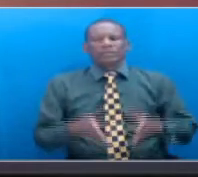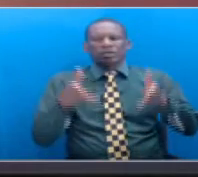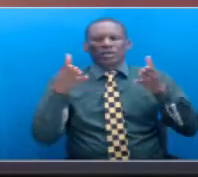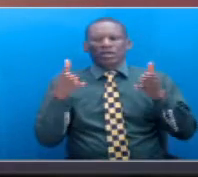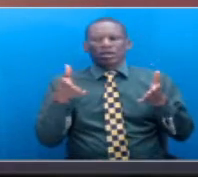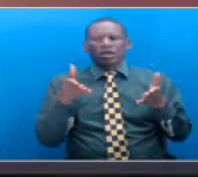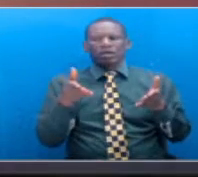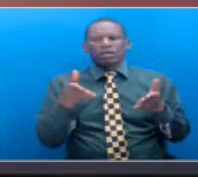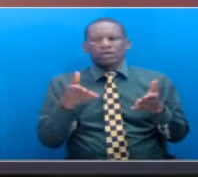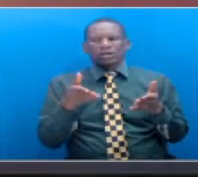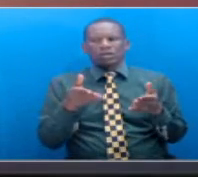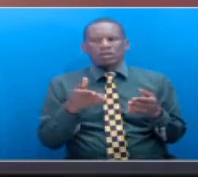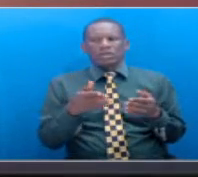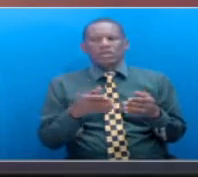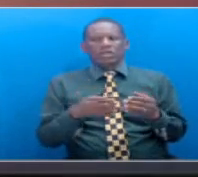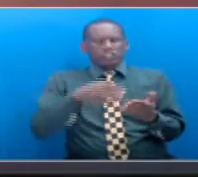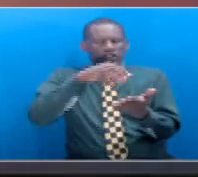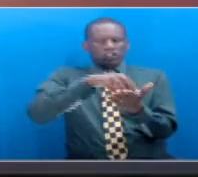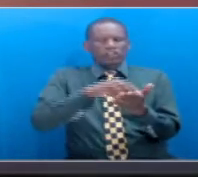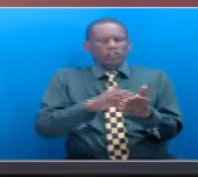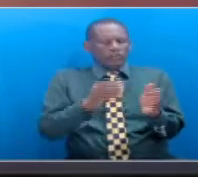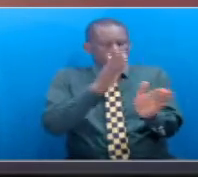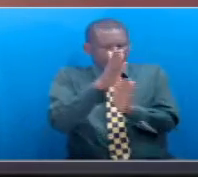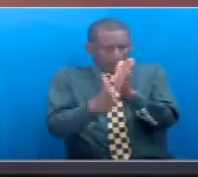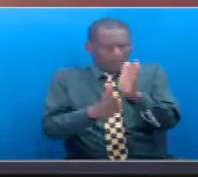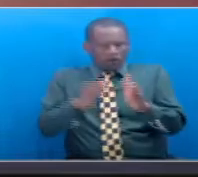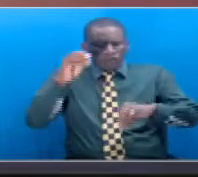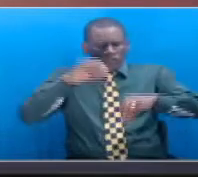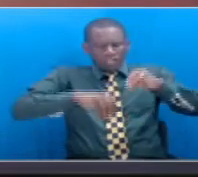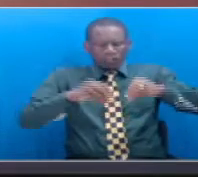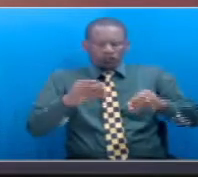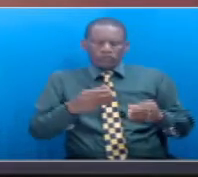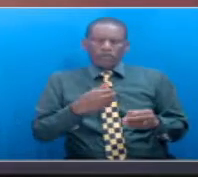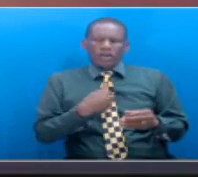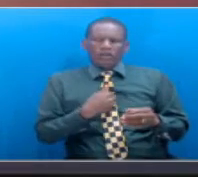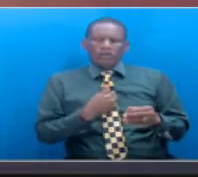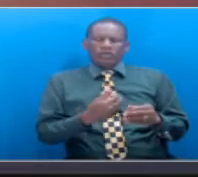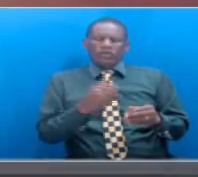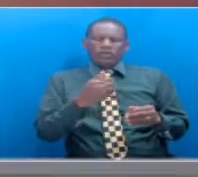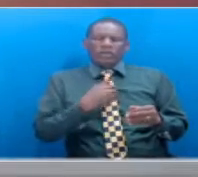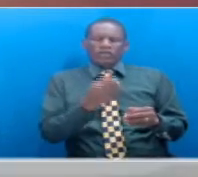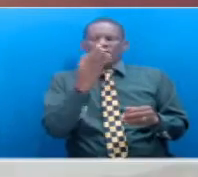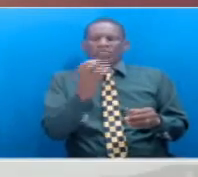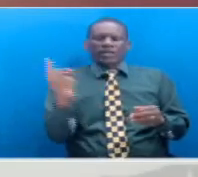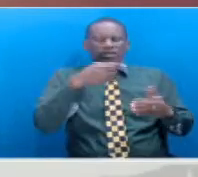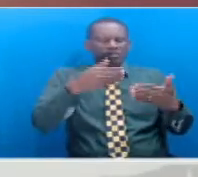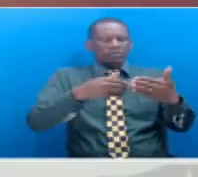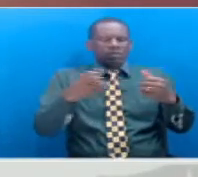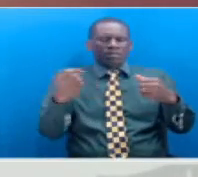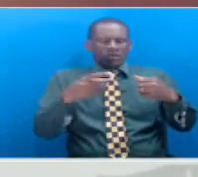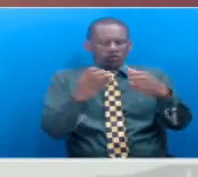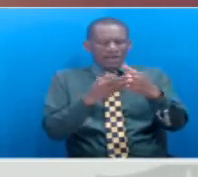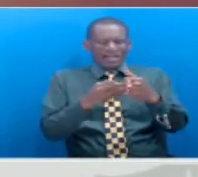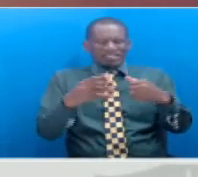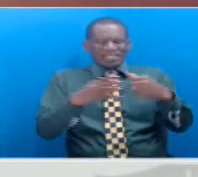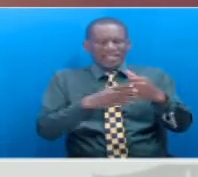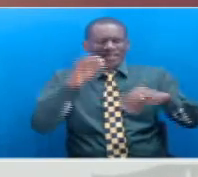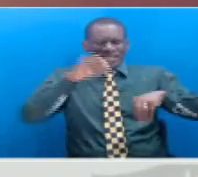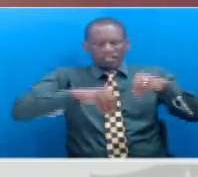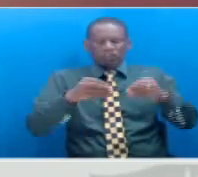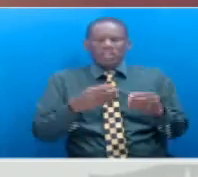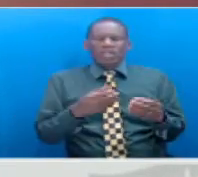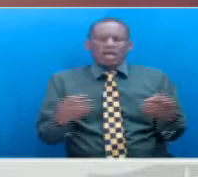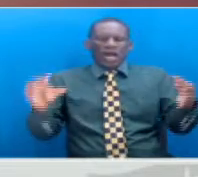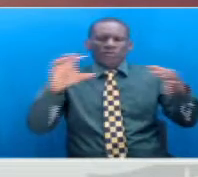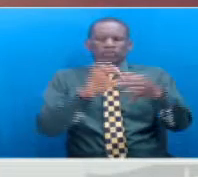Now, to bring us up to speed on the state of readiness for the polls, it being just 30 days to the August 9th general elections, I'm joined by two